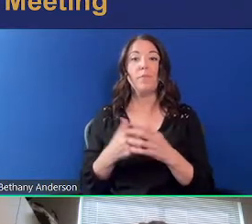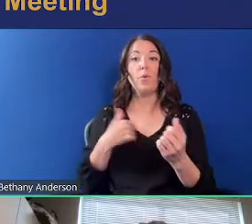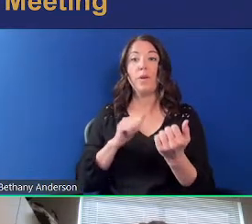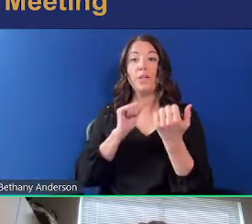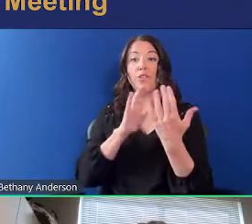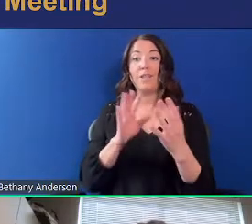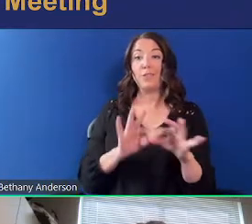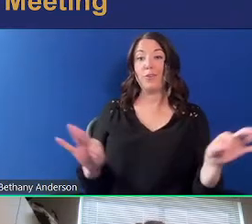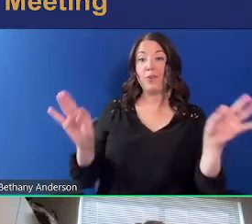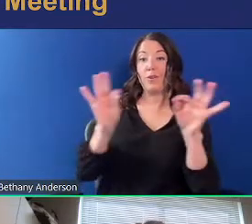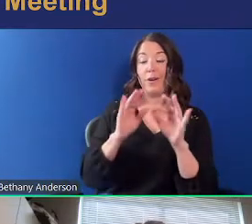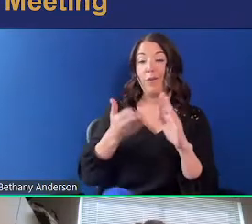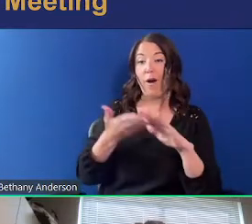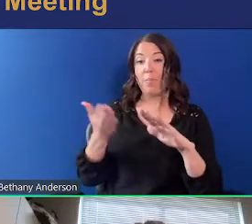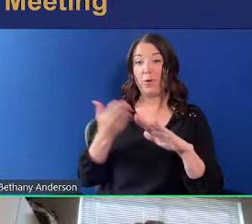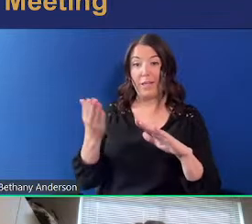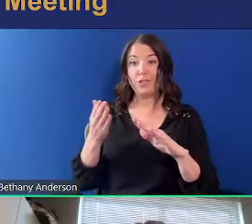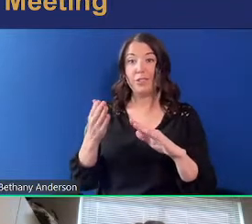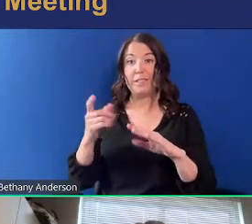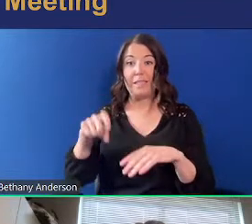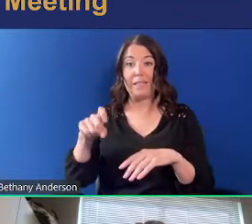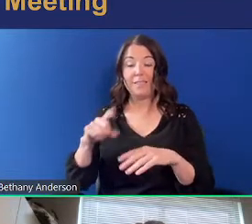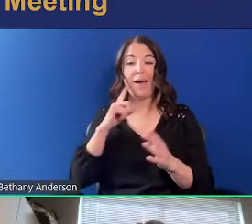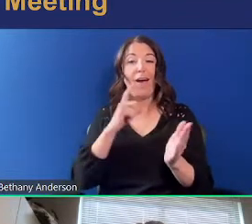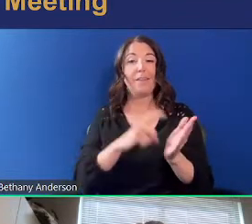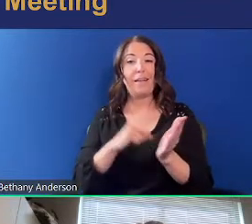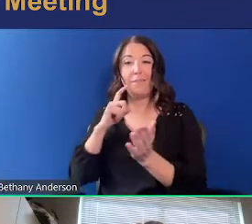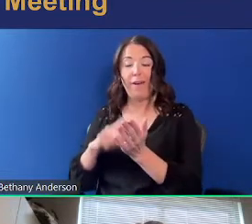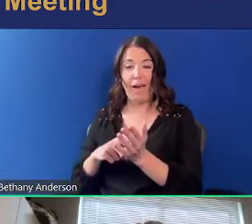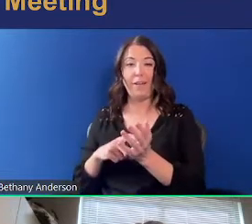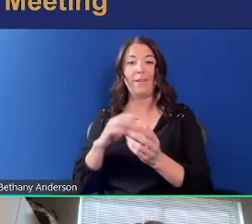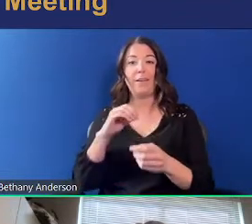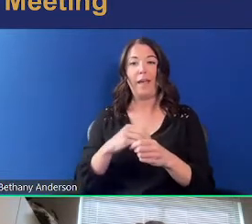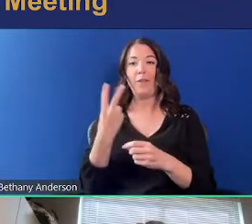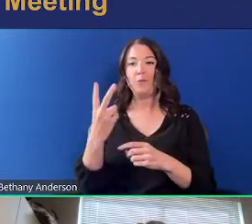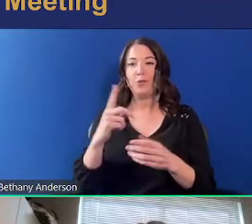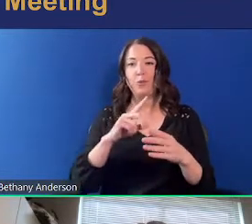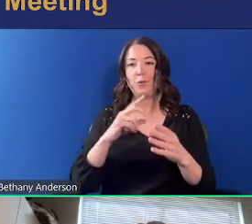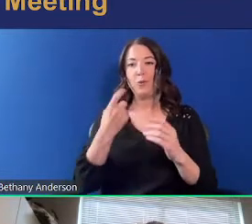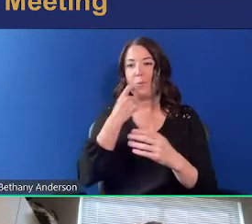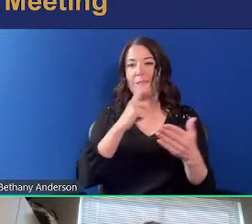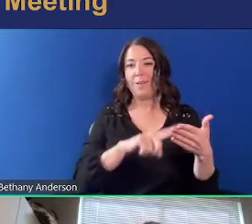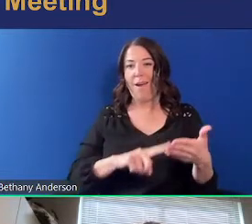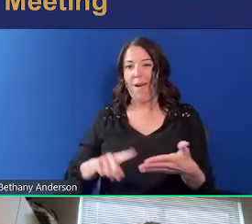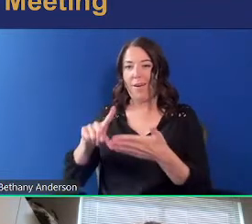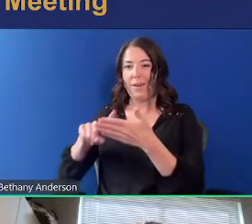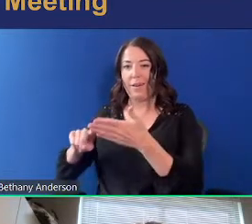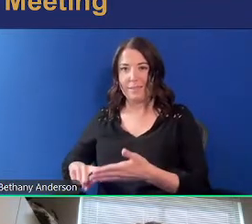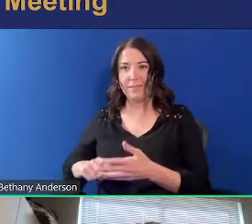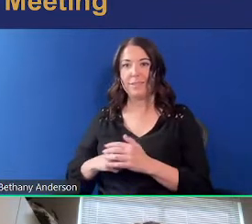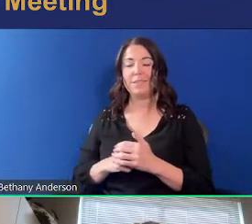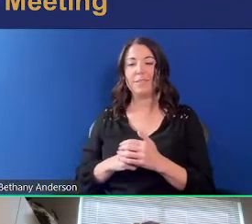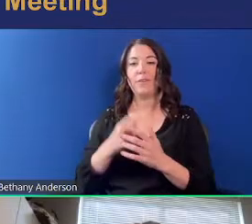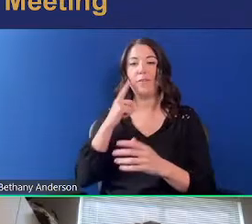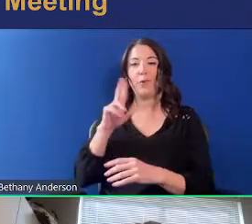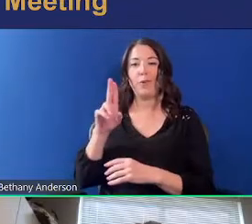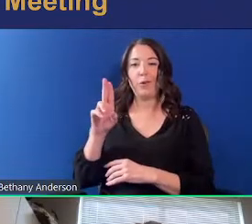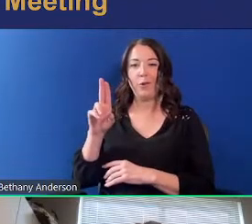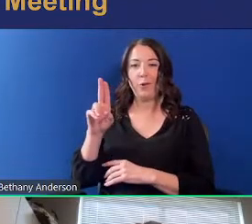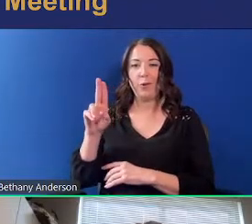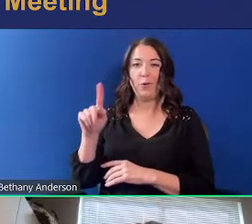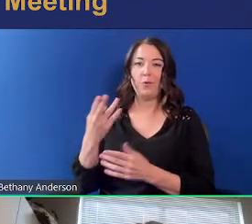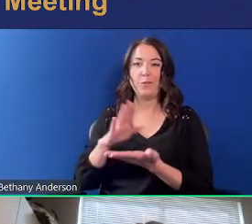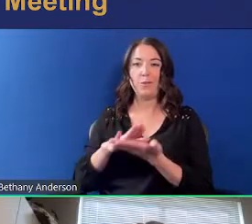compliance needs identified during the 2 recent audits and subsequent reduction in force actions of the Utah Schools for the Deaf and the Blind